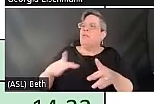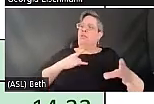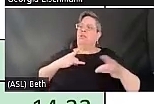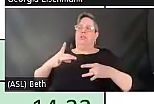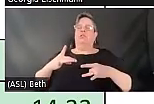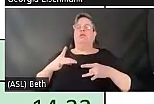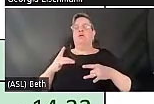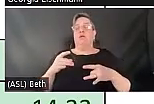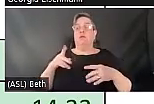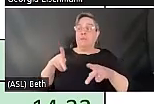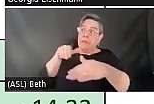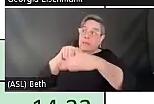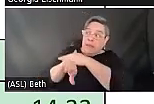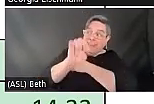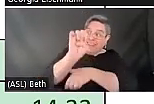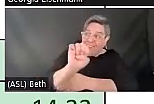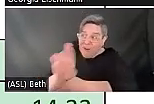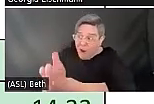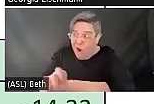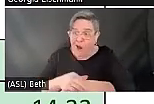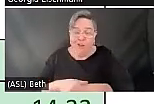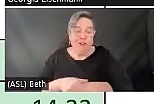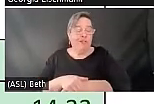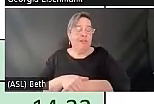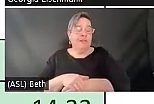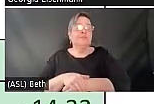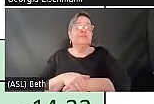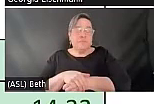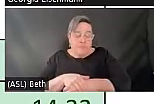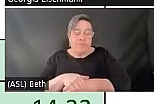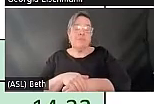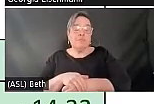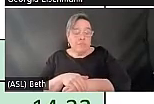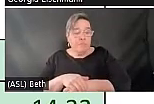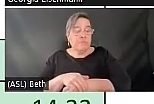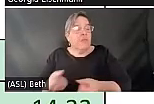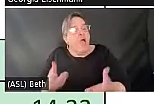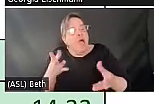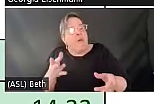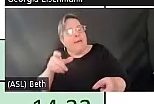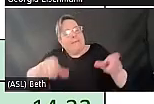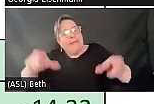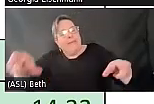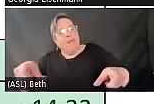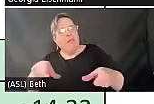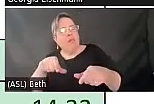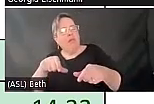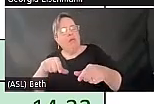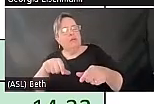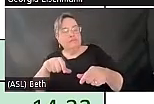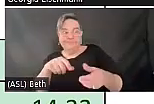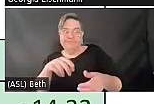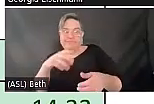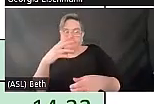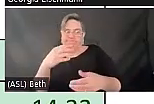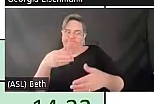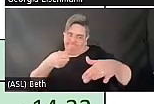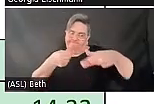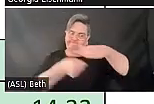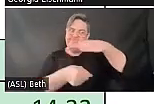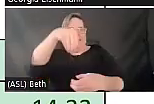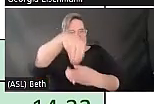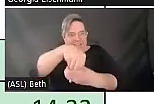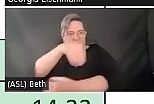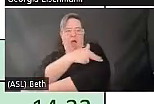to the emergency department, and also the number of admissions to a hospital for respiratory